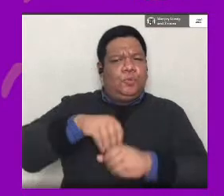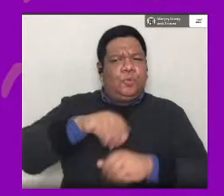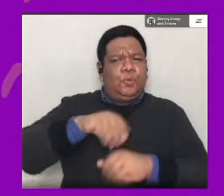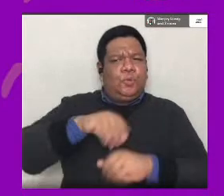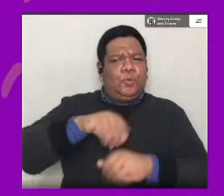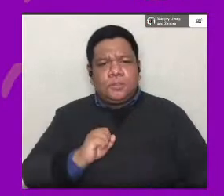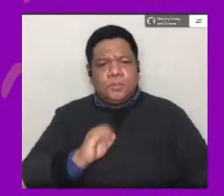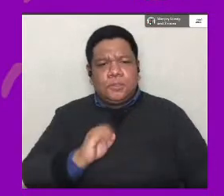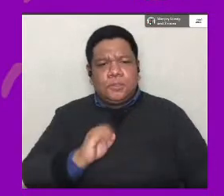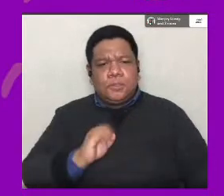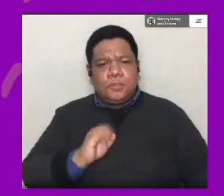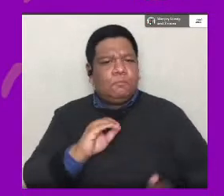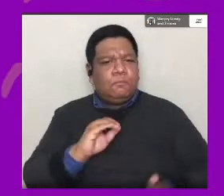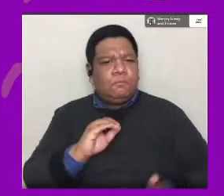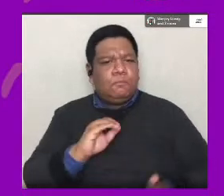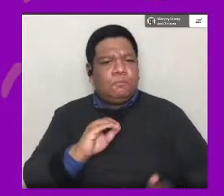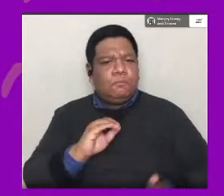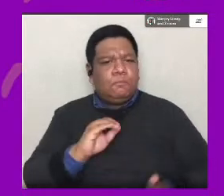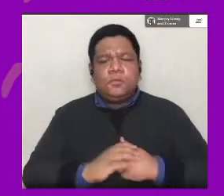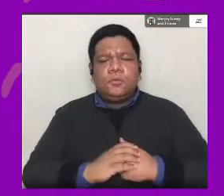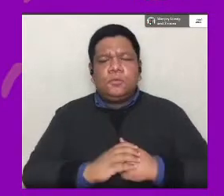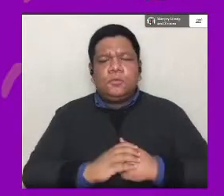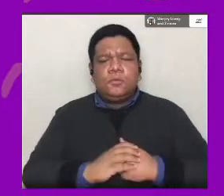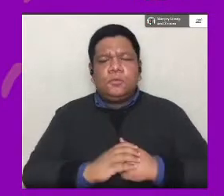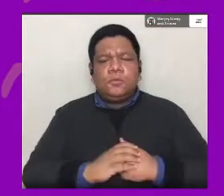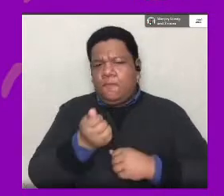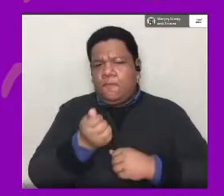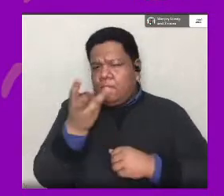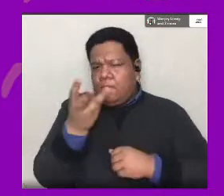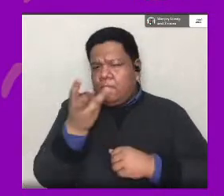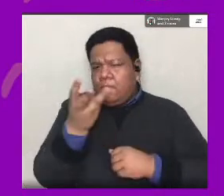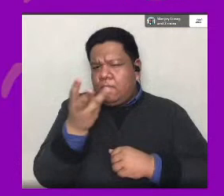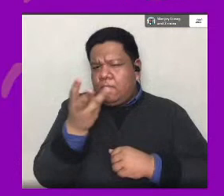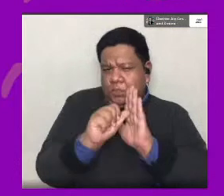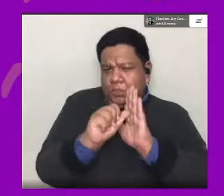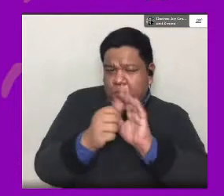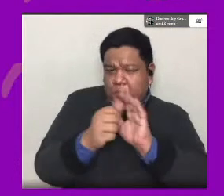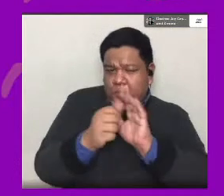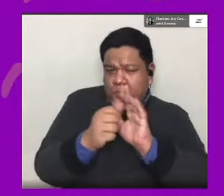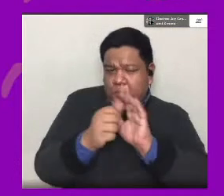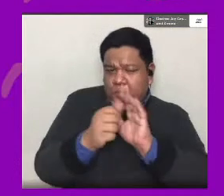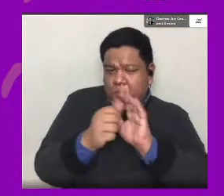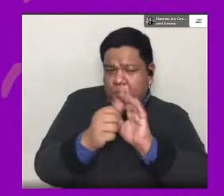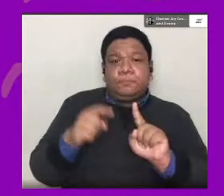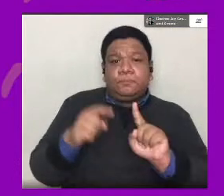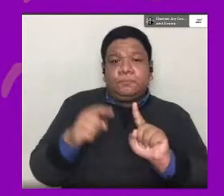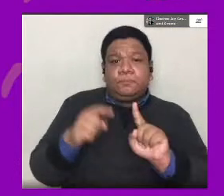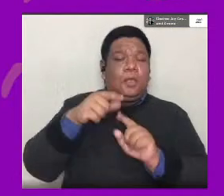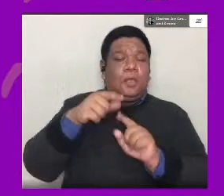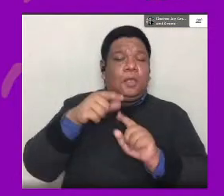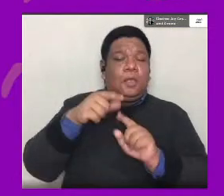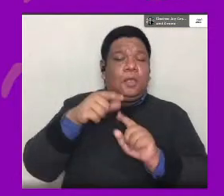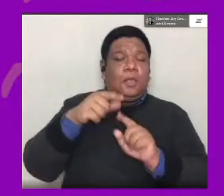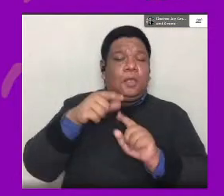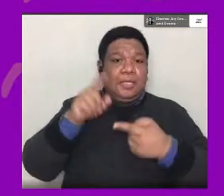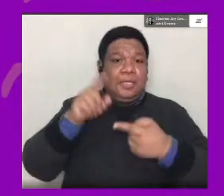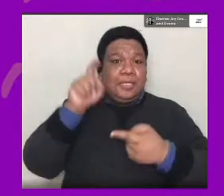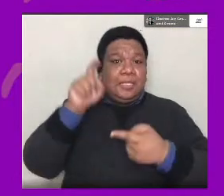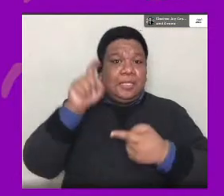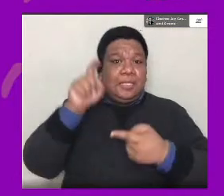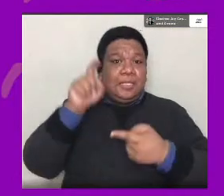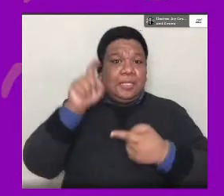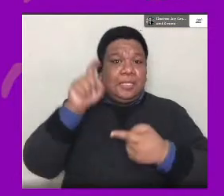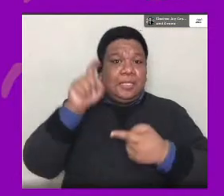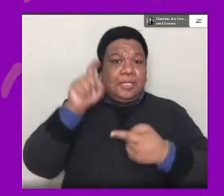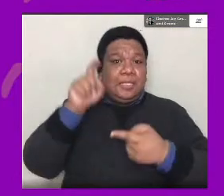A few key definitions in the policy. Sexual exploitation is any actual or attempted